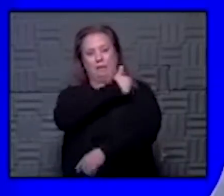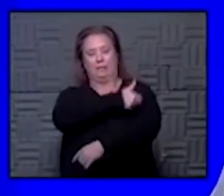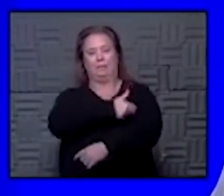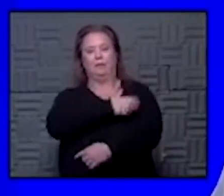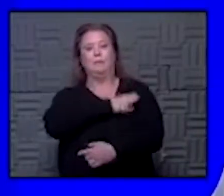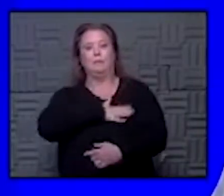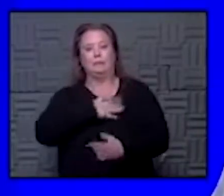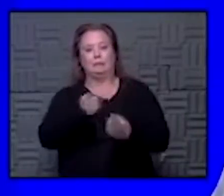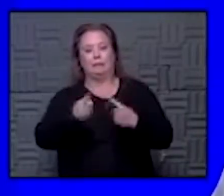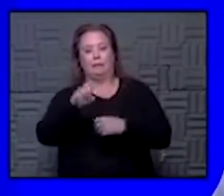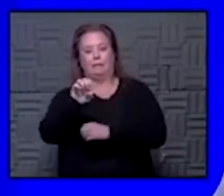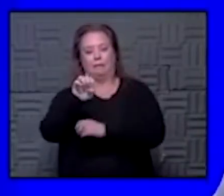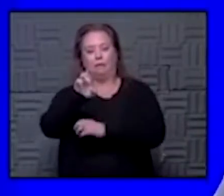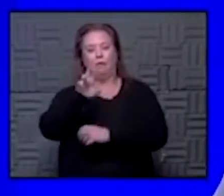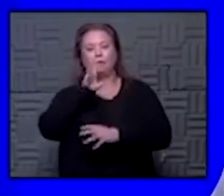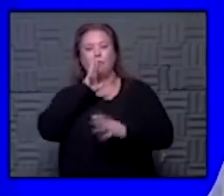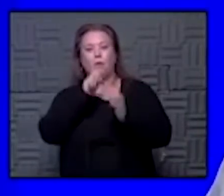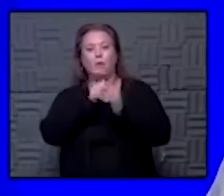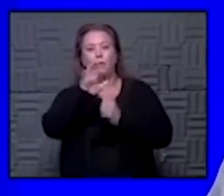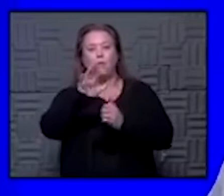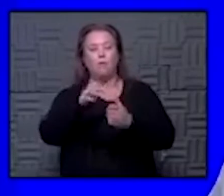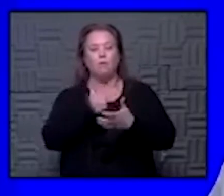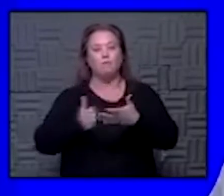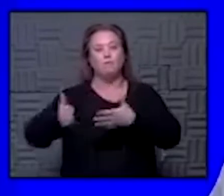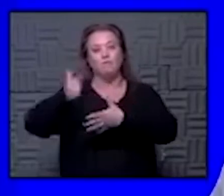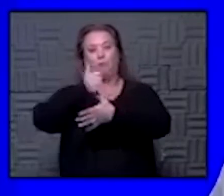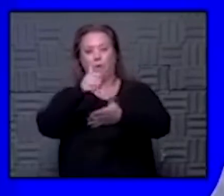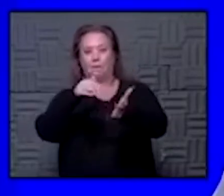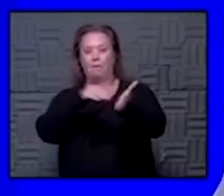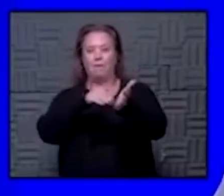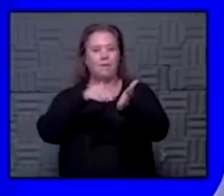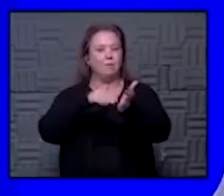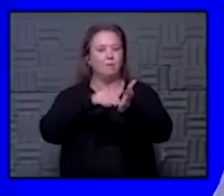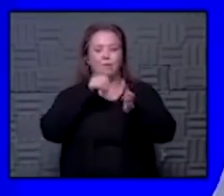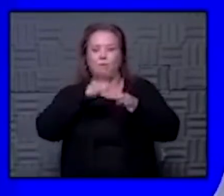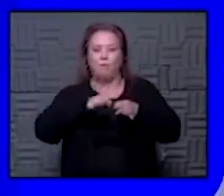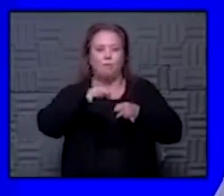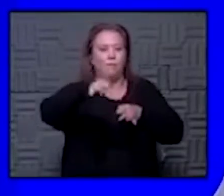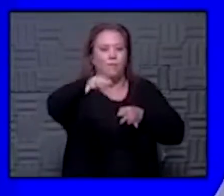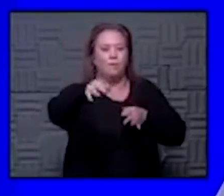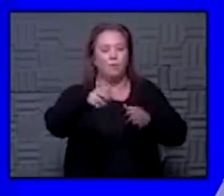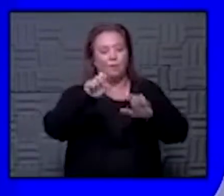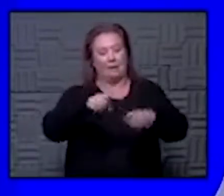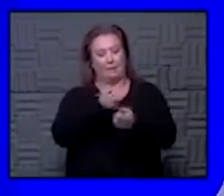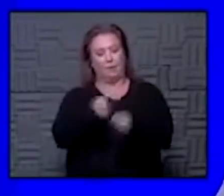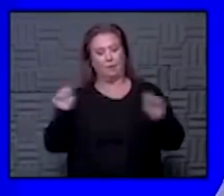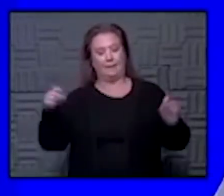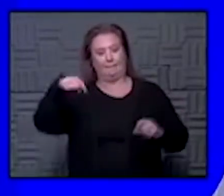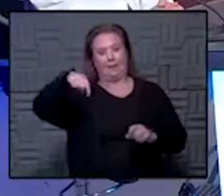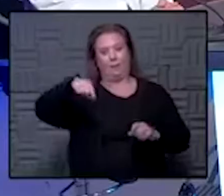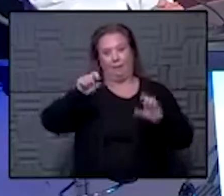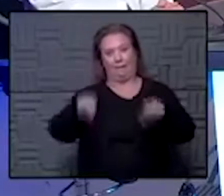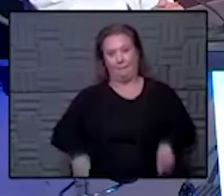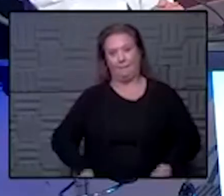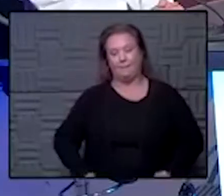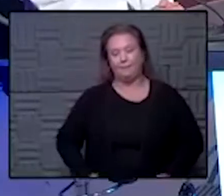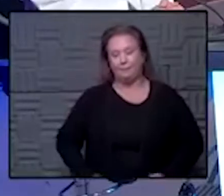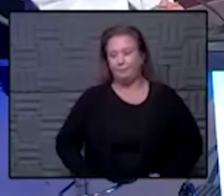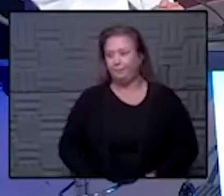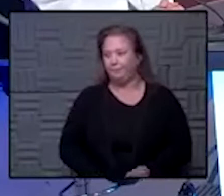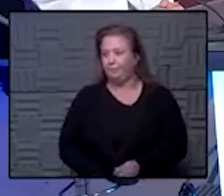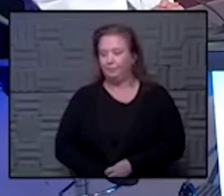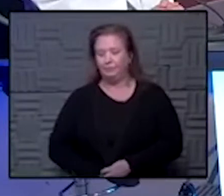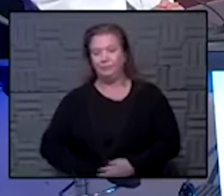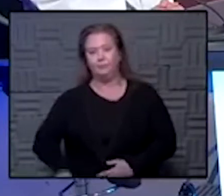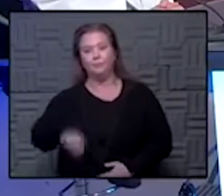hospital, talk to your primary care provider. You need to not defer that care, and we can keep you safe here in the hospital. And Gail